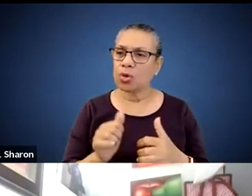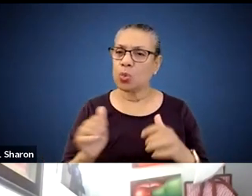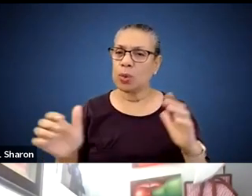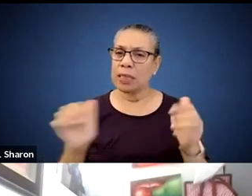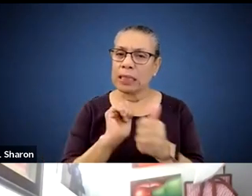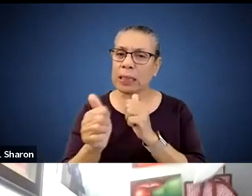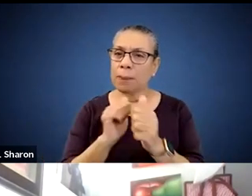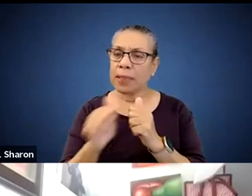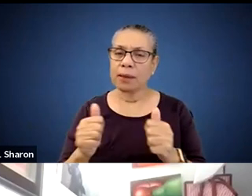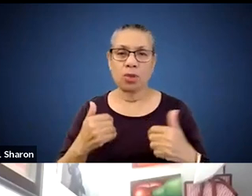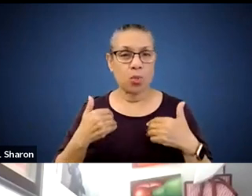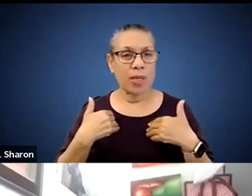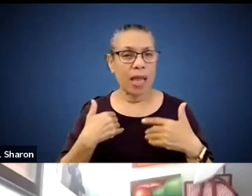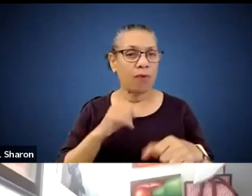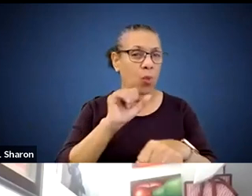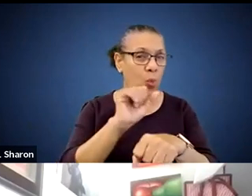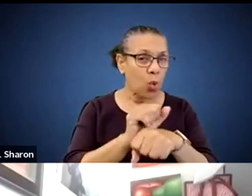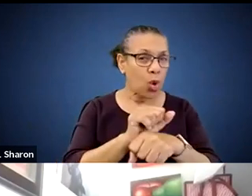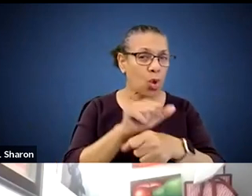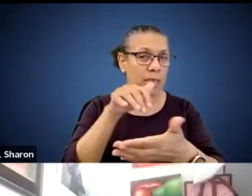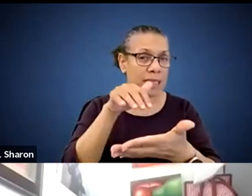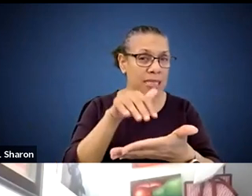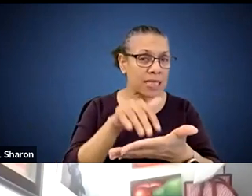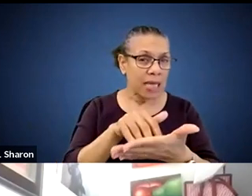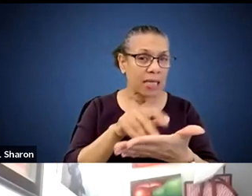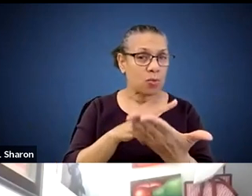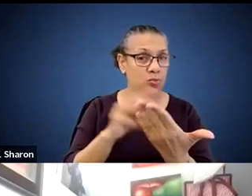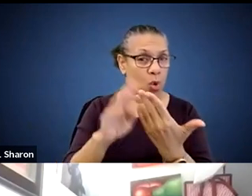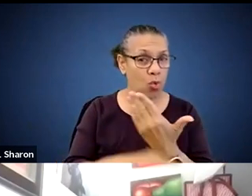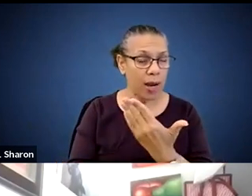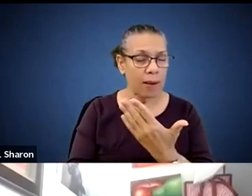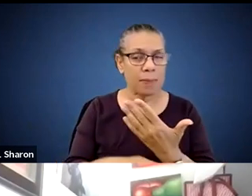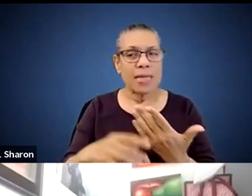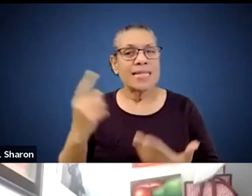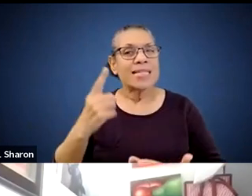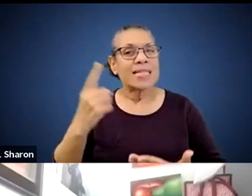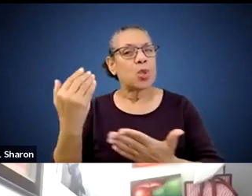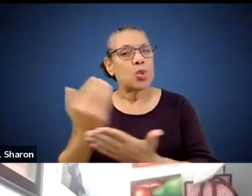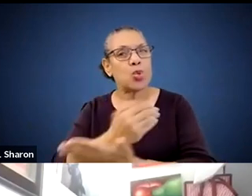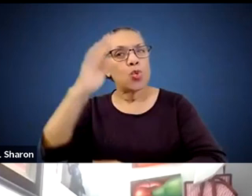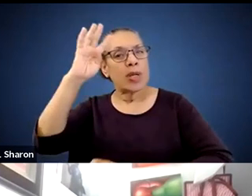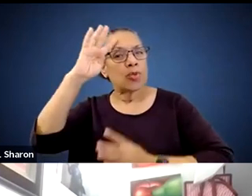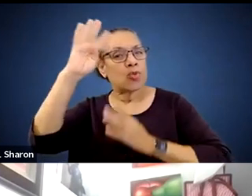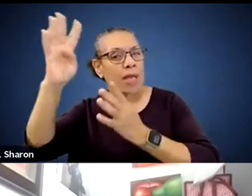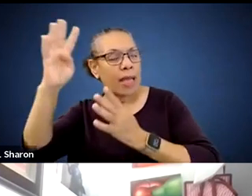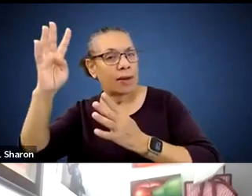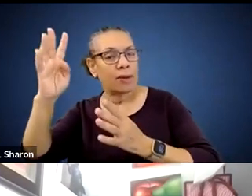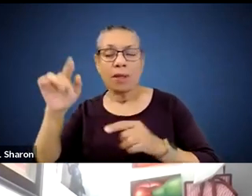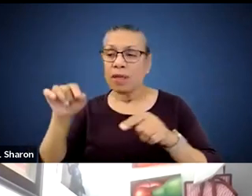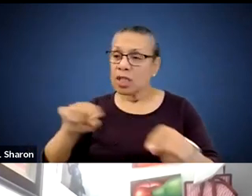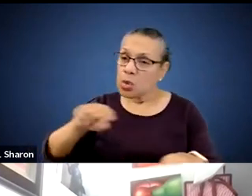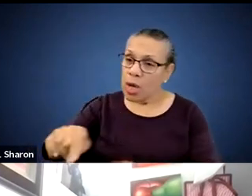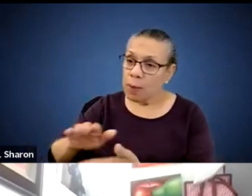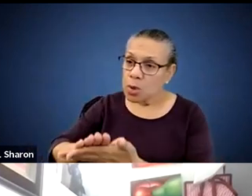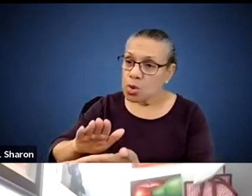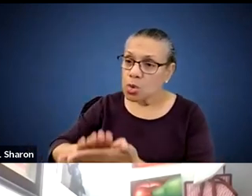are we creating work study jobs at school or like doing things that are Innovative to be like no this is a place that can also employ you or is it about